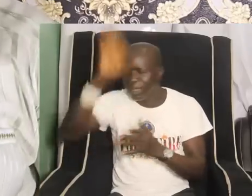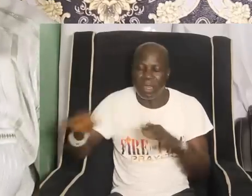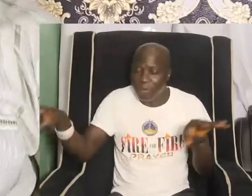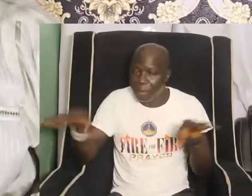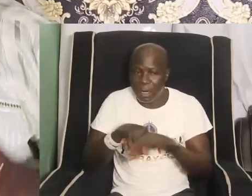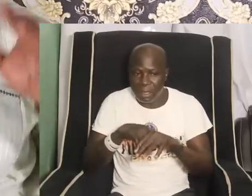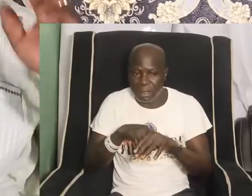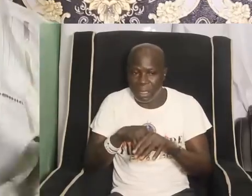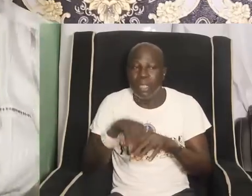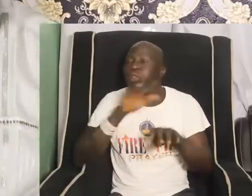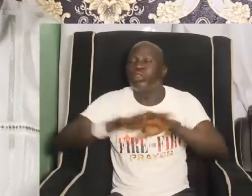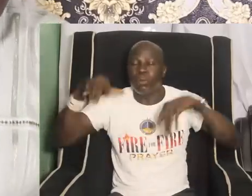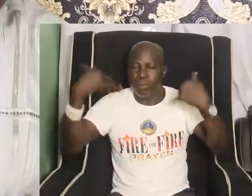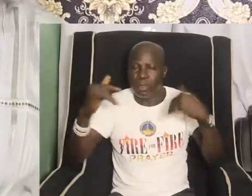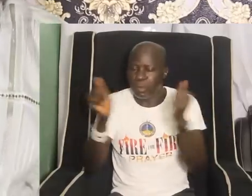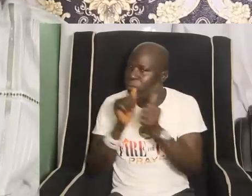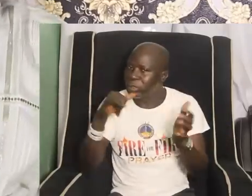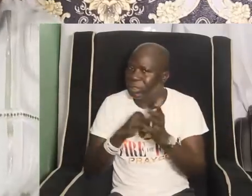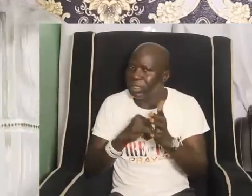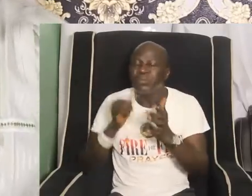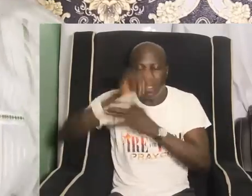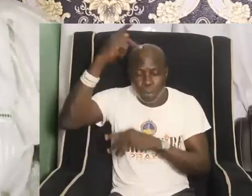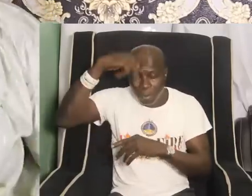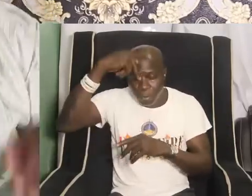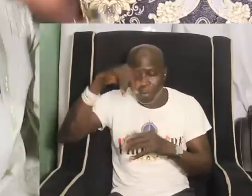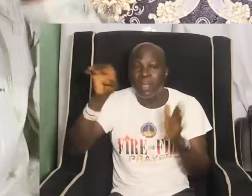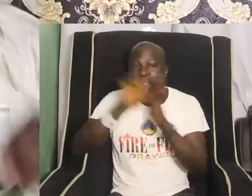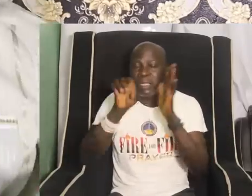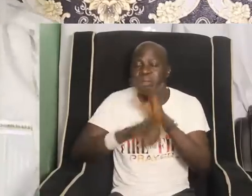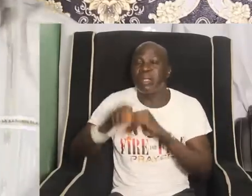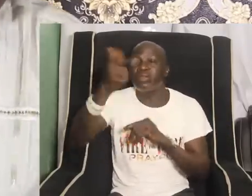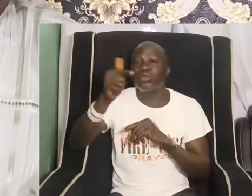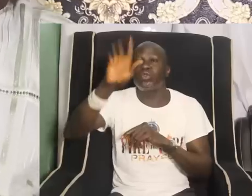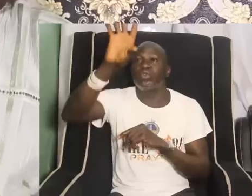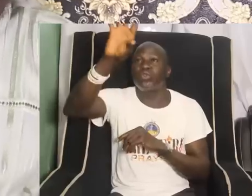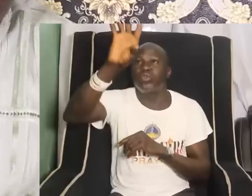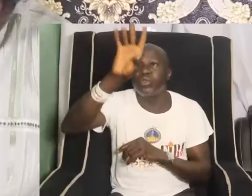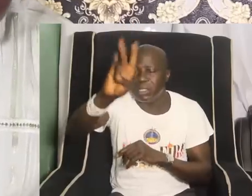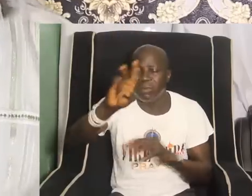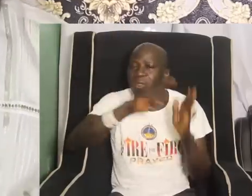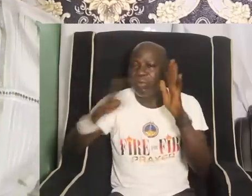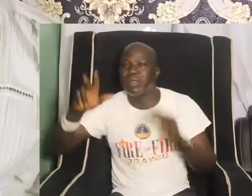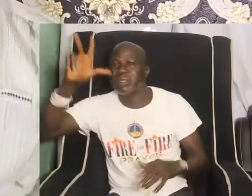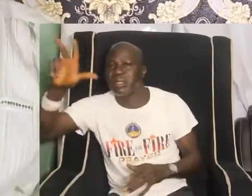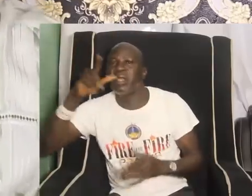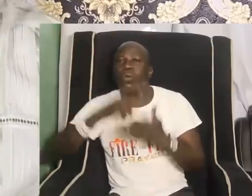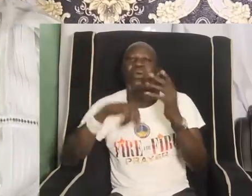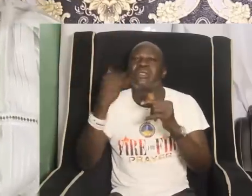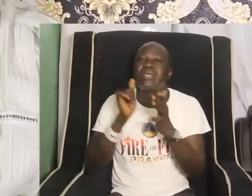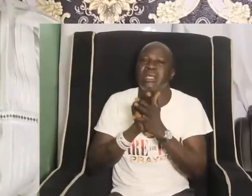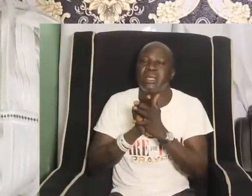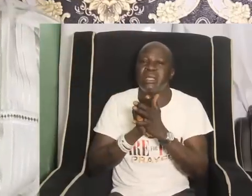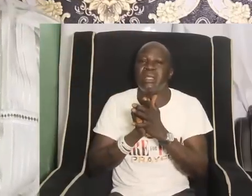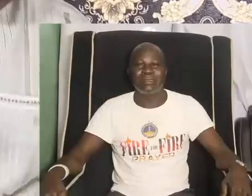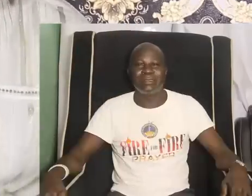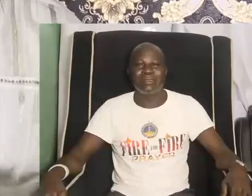You are not married. Ẹ mọ̀ fi ṣeré o. No joke with this. Ìwé òwe. The book of Proverbs. Chapter 27. Chapter 27. Verse 3. Verse 3. Kí ló sọ? What does it mean?